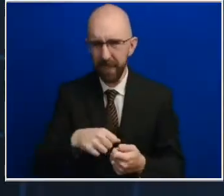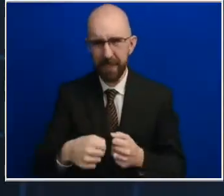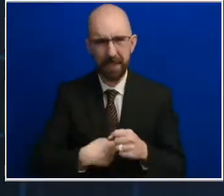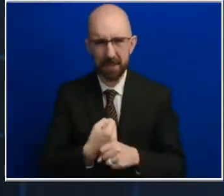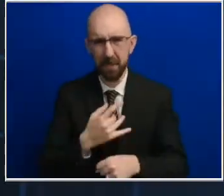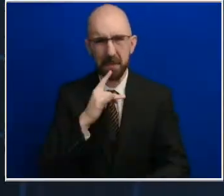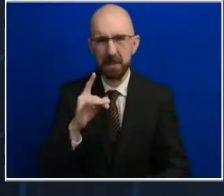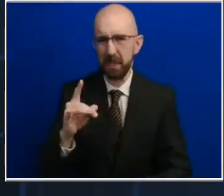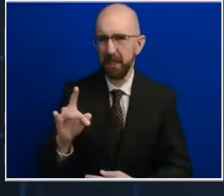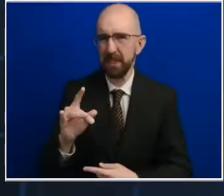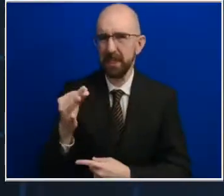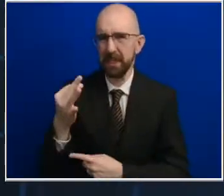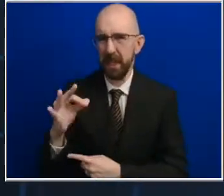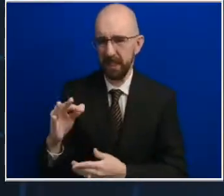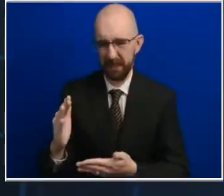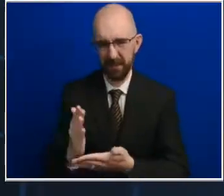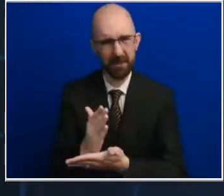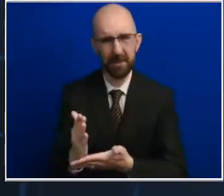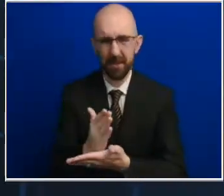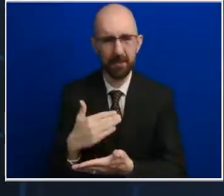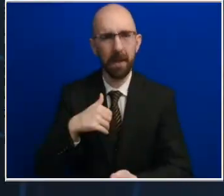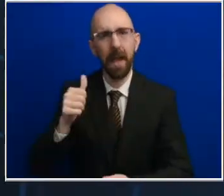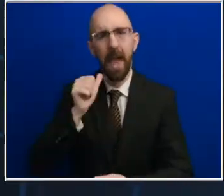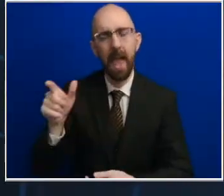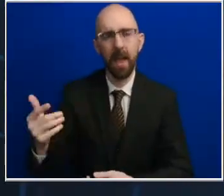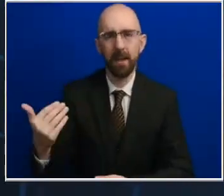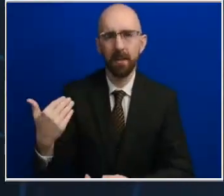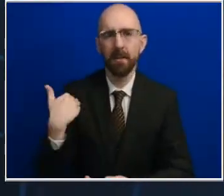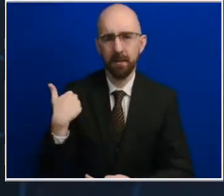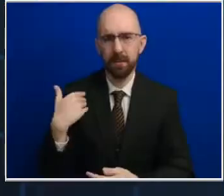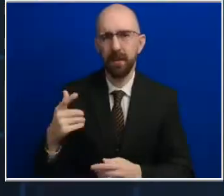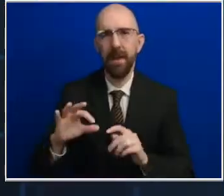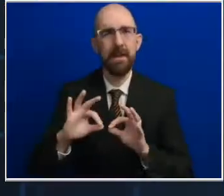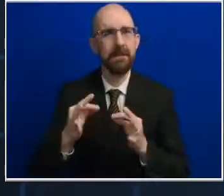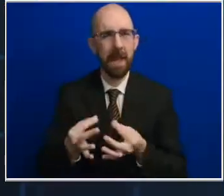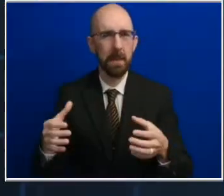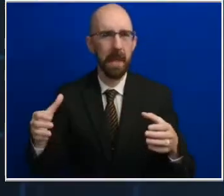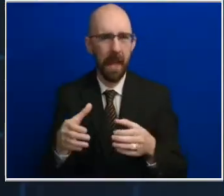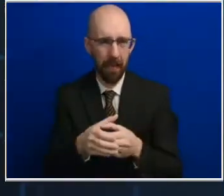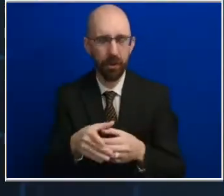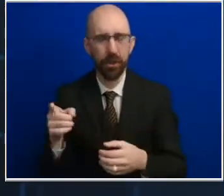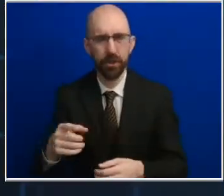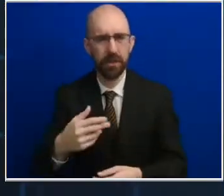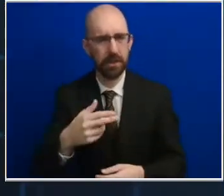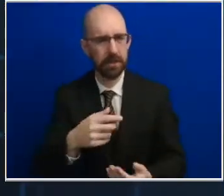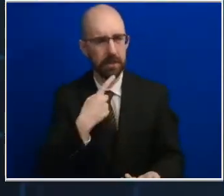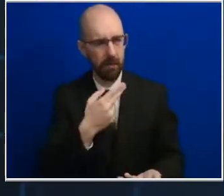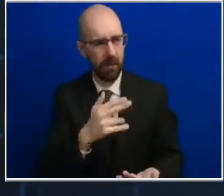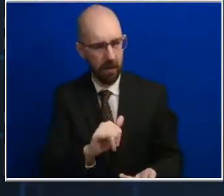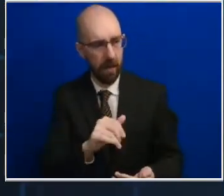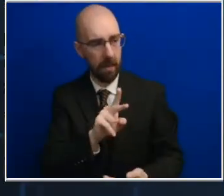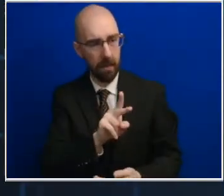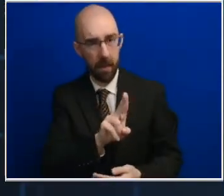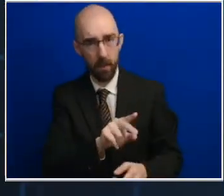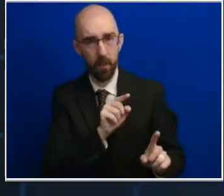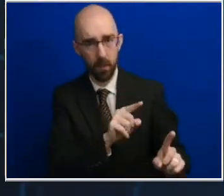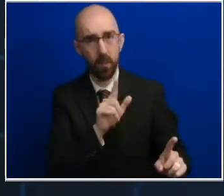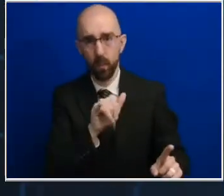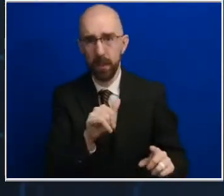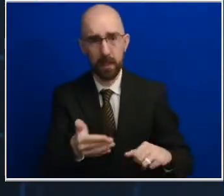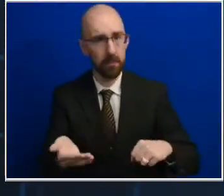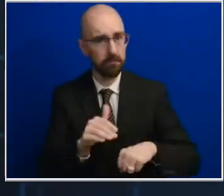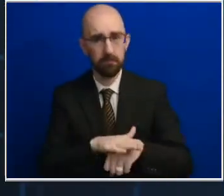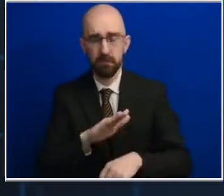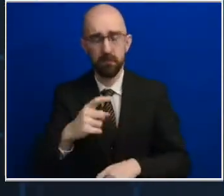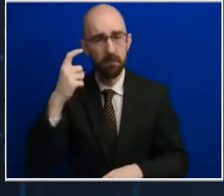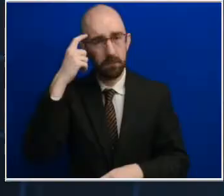19, my Aunt Rita approached me at a family gathering, and she was like, hey, you know, KU's really stepping up their neurology